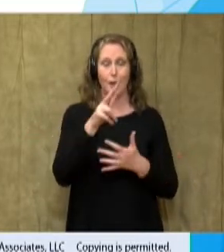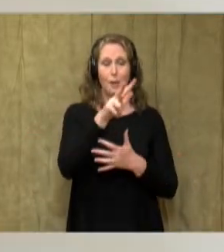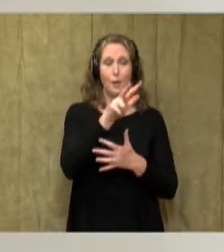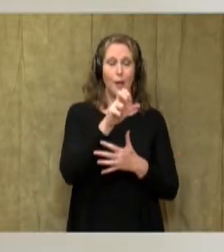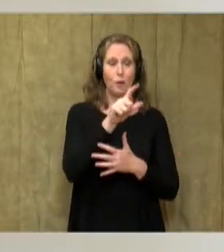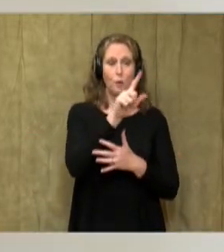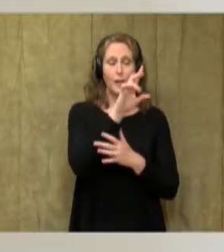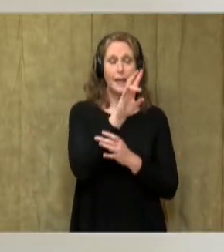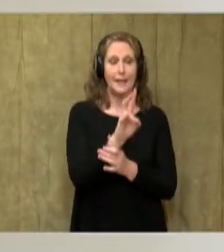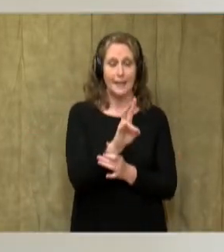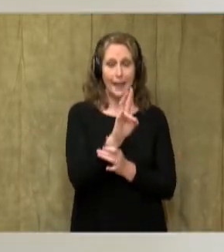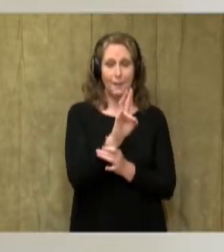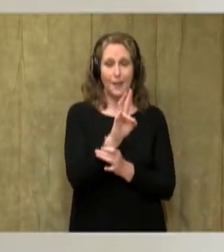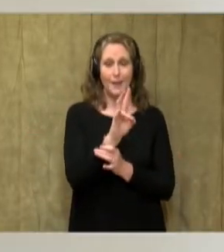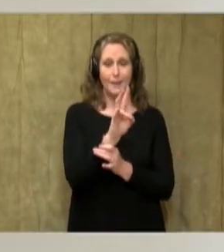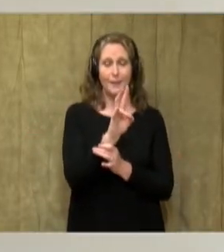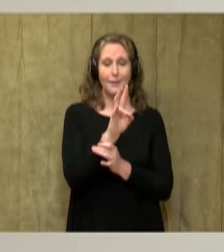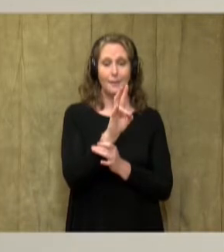327